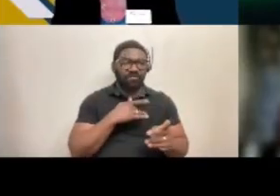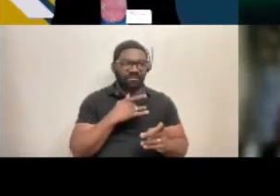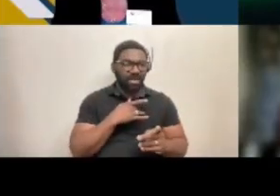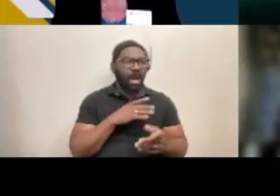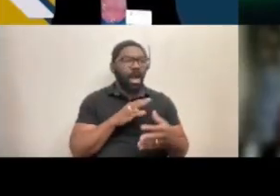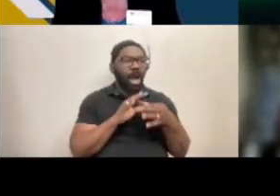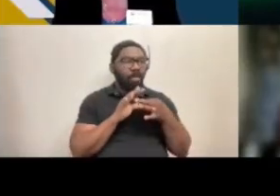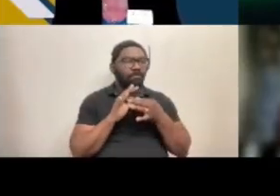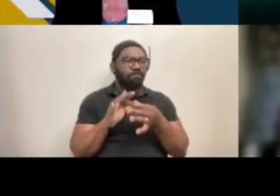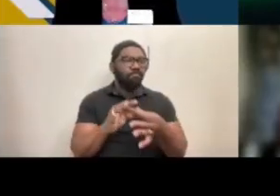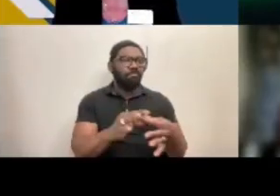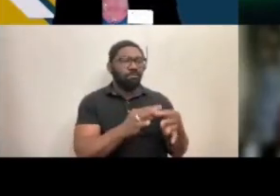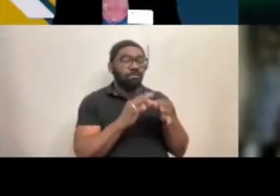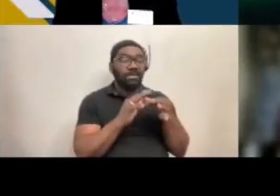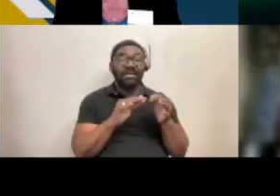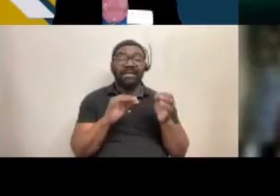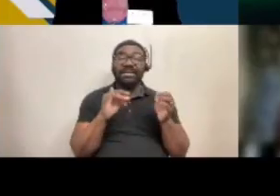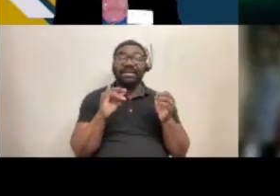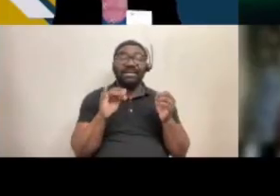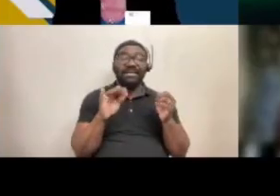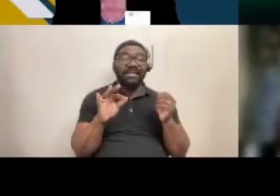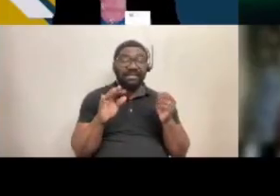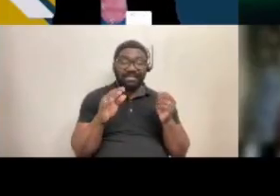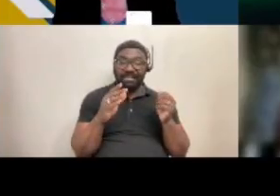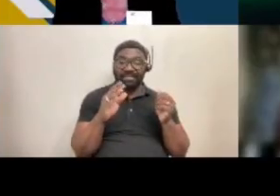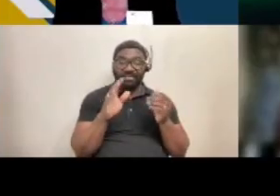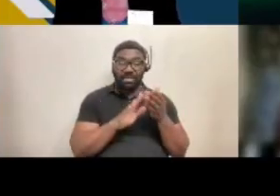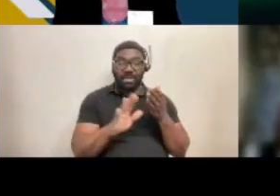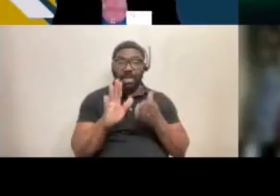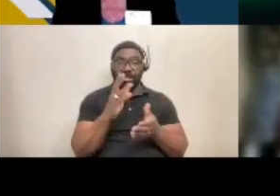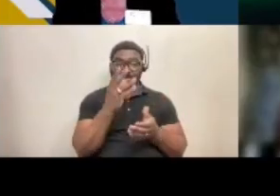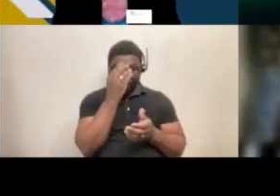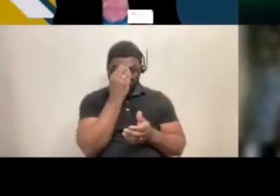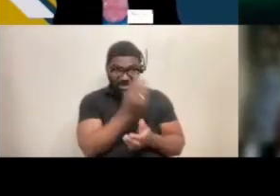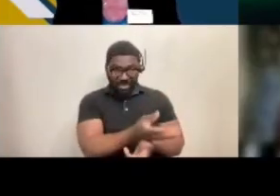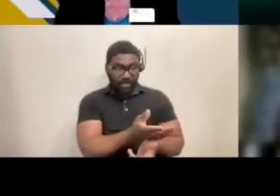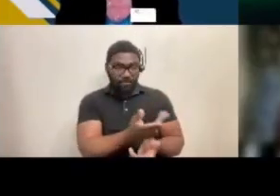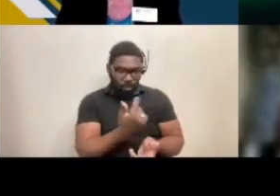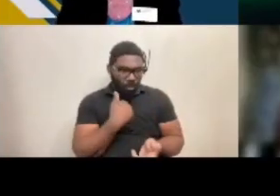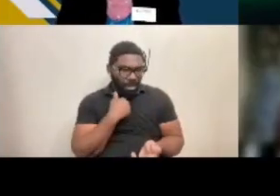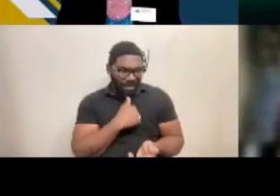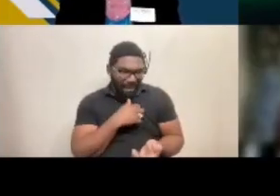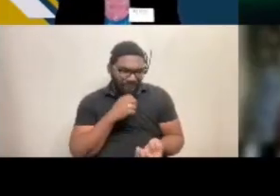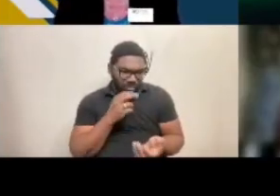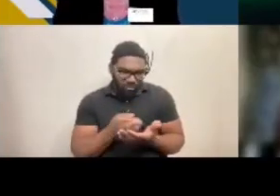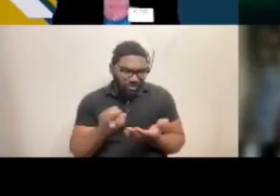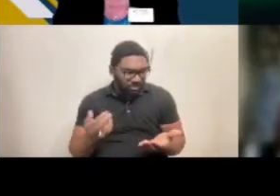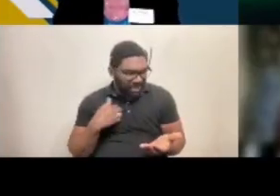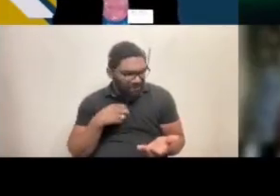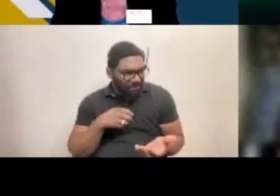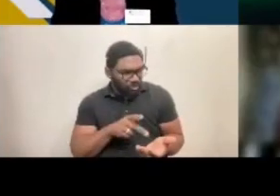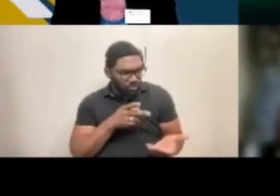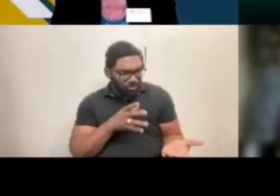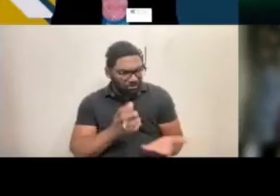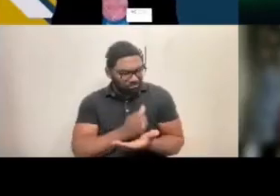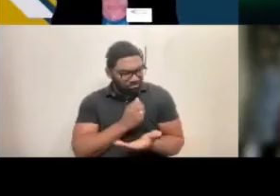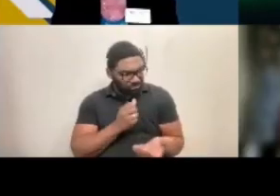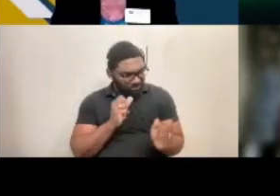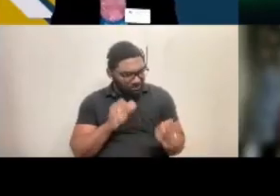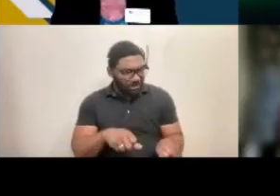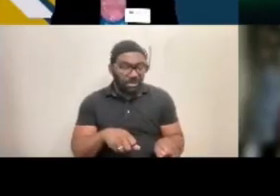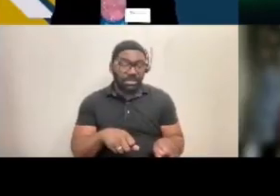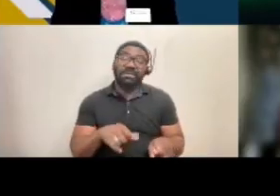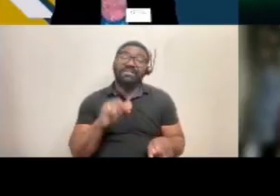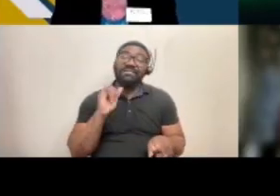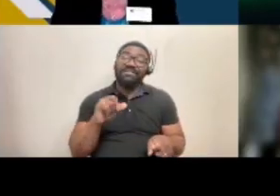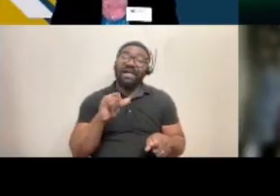them know at the colleges, we have these opportunities if you need this, but also learning about study skills,